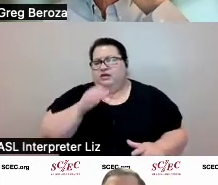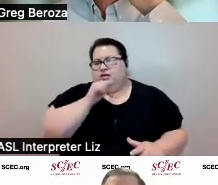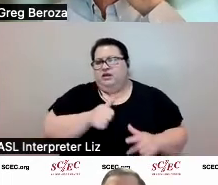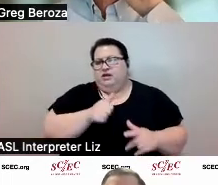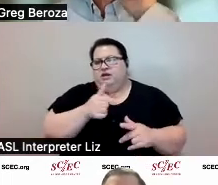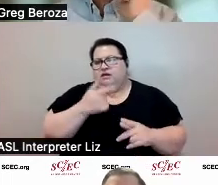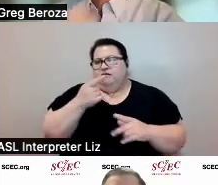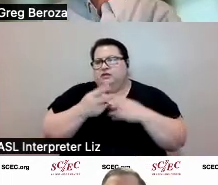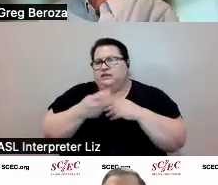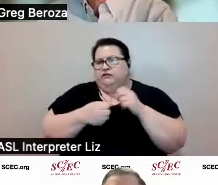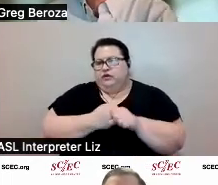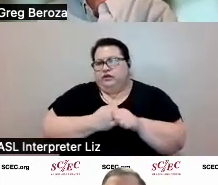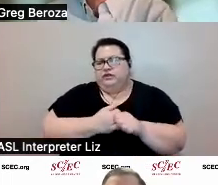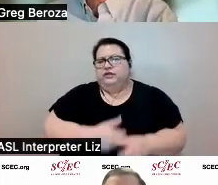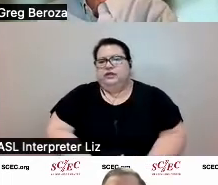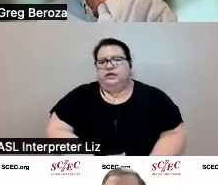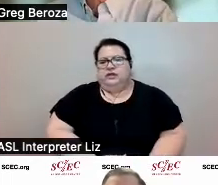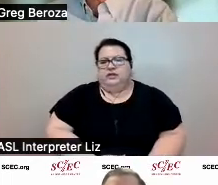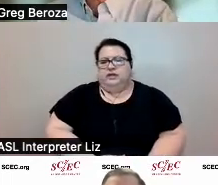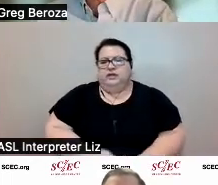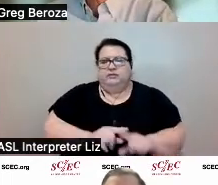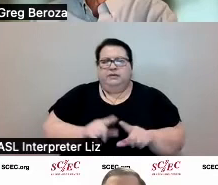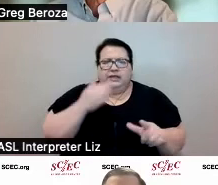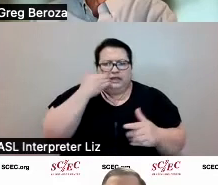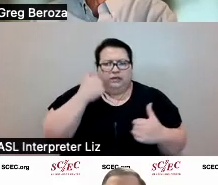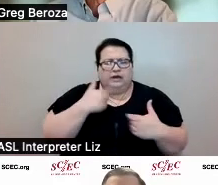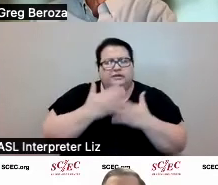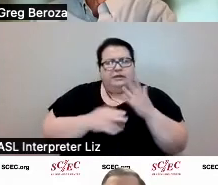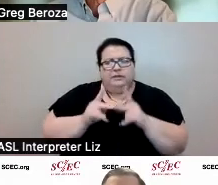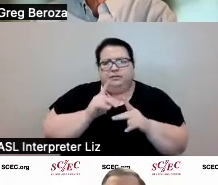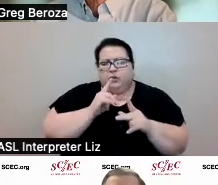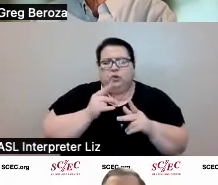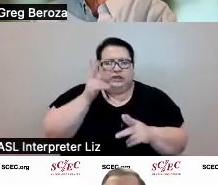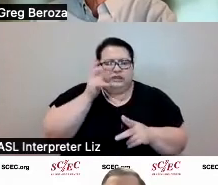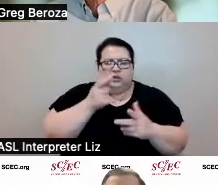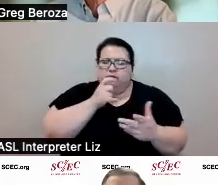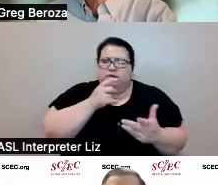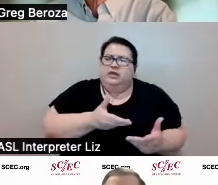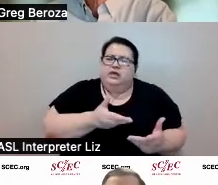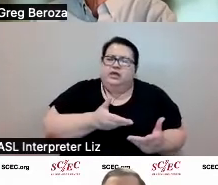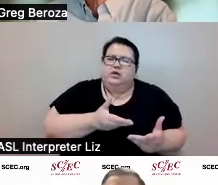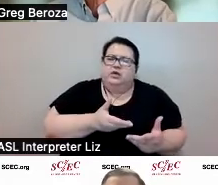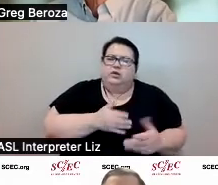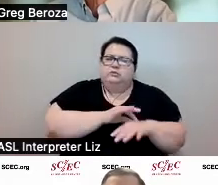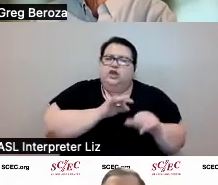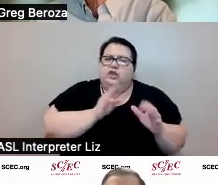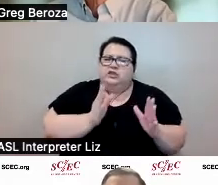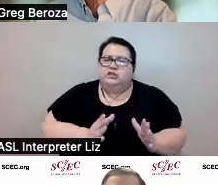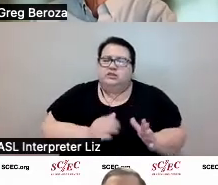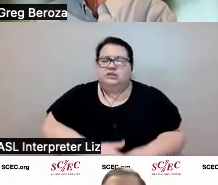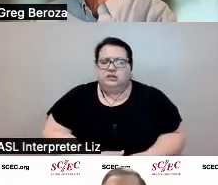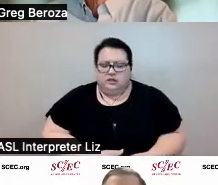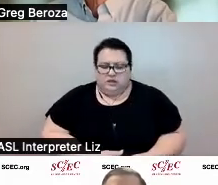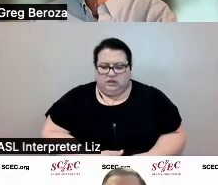for some years, but I think we have some geologists listening in who may have been there, and I'm aware of,